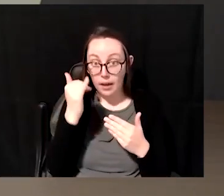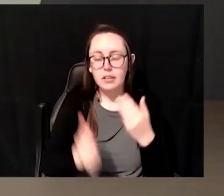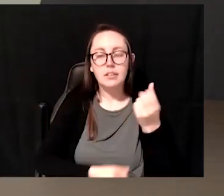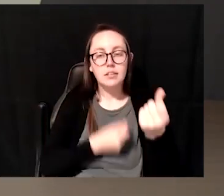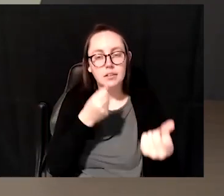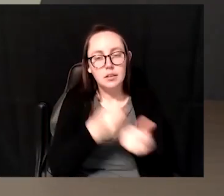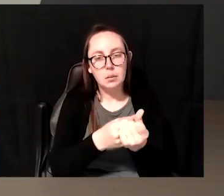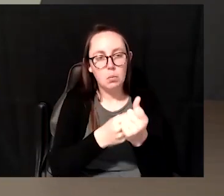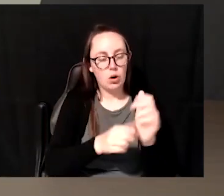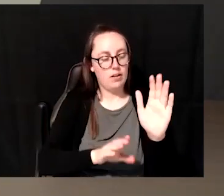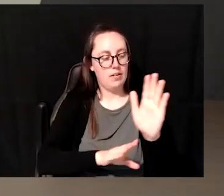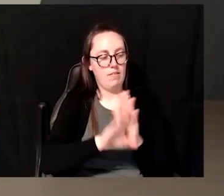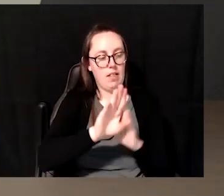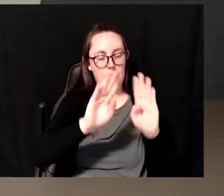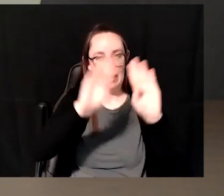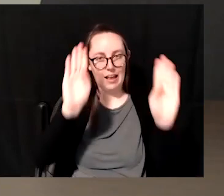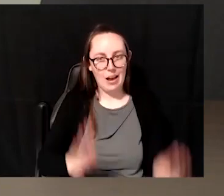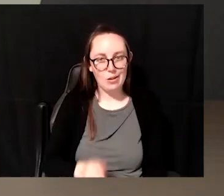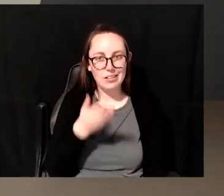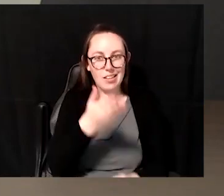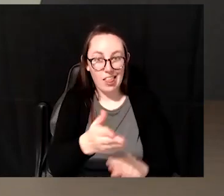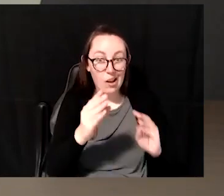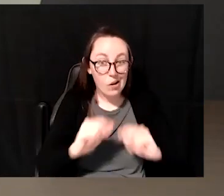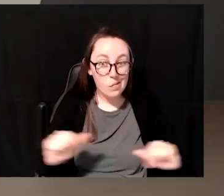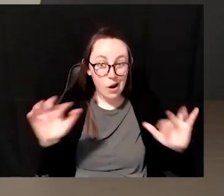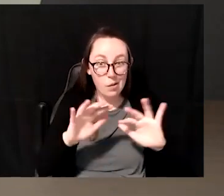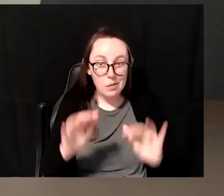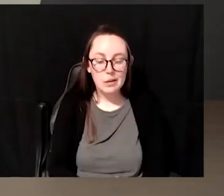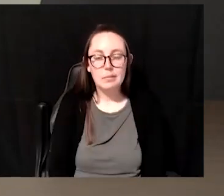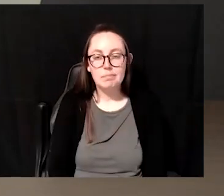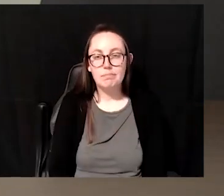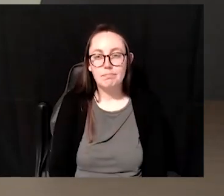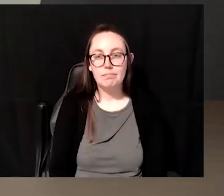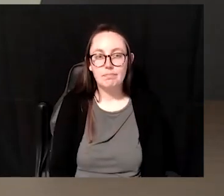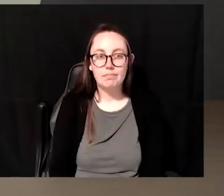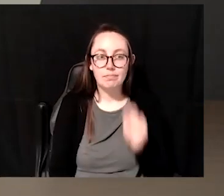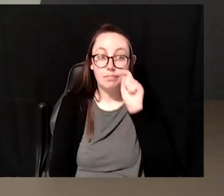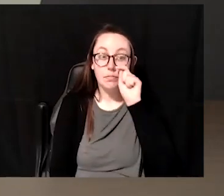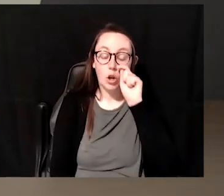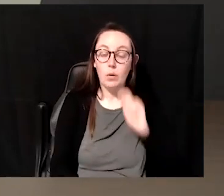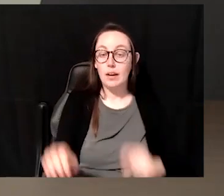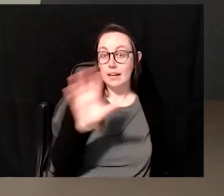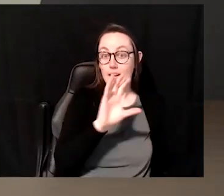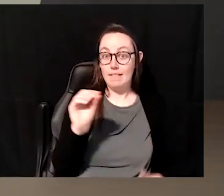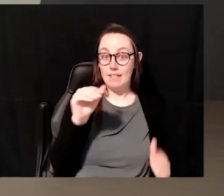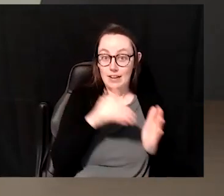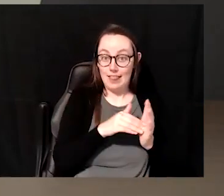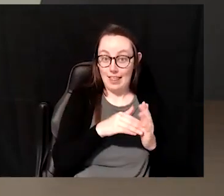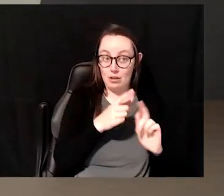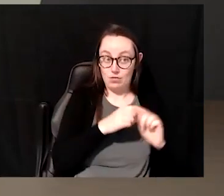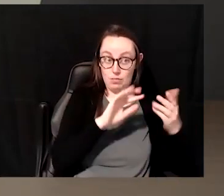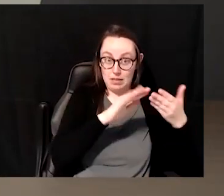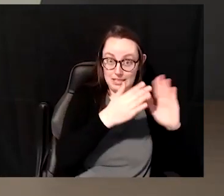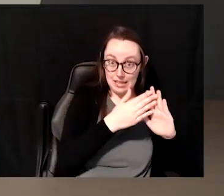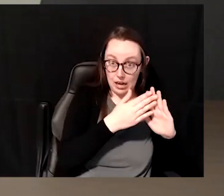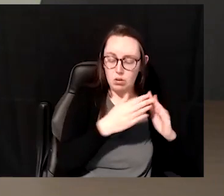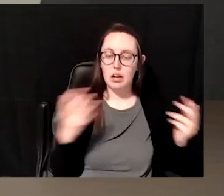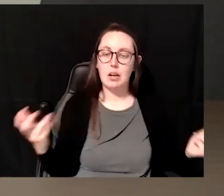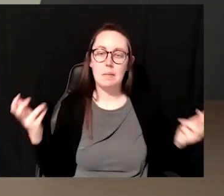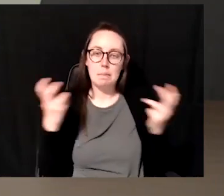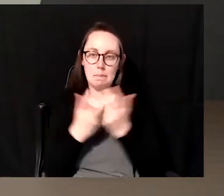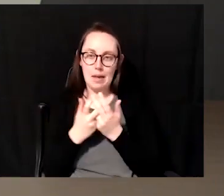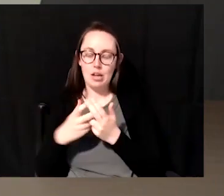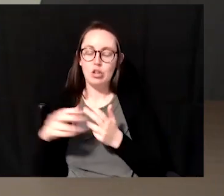on the property uh the fifty thousand dollars from the town would match uh a fifty thousand dollar Grant from the Thomas